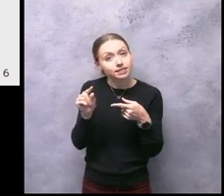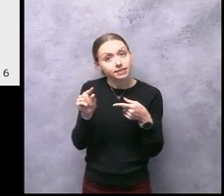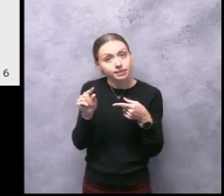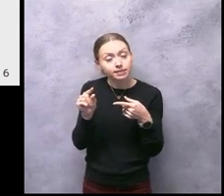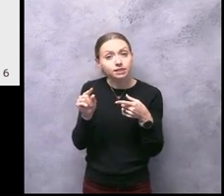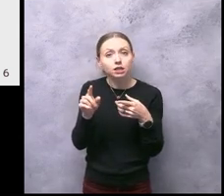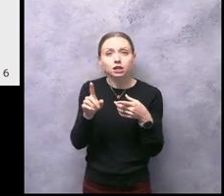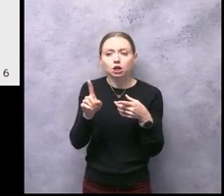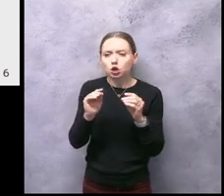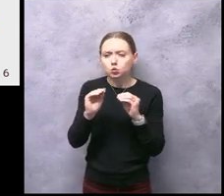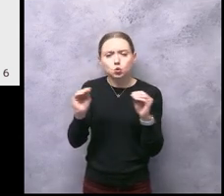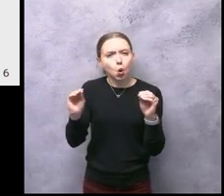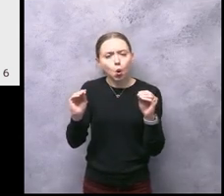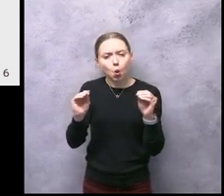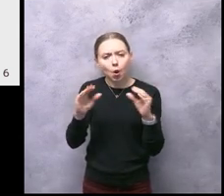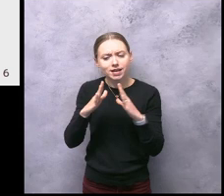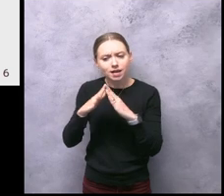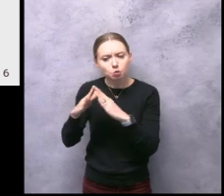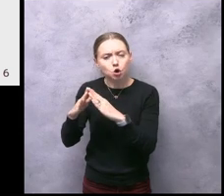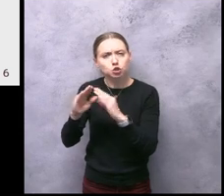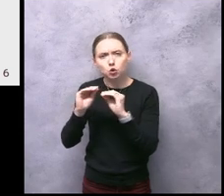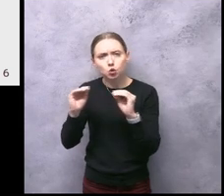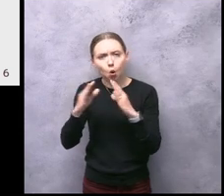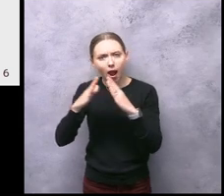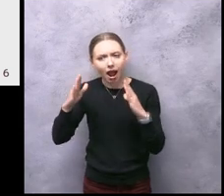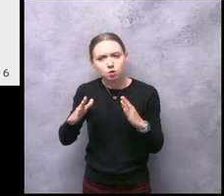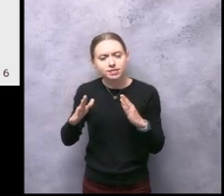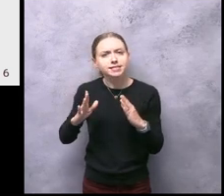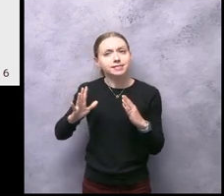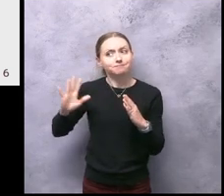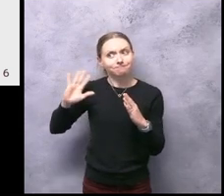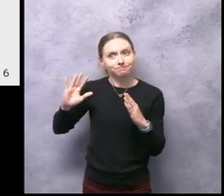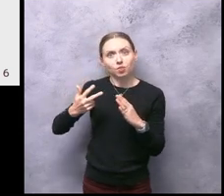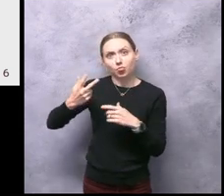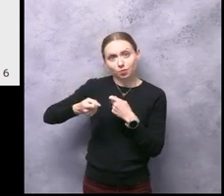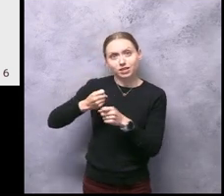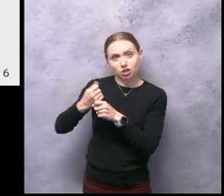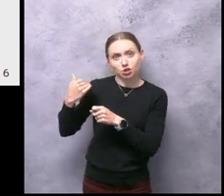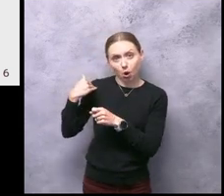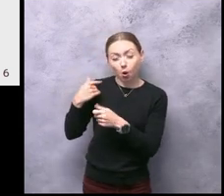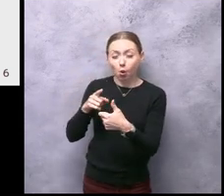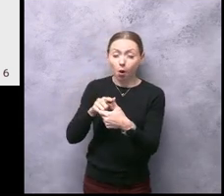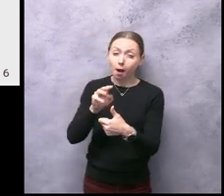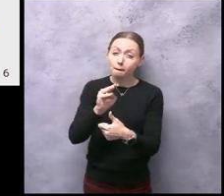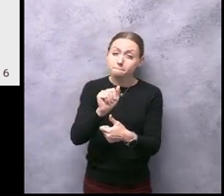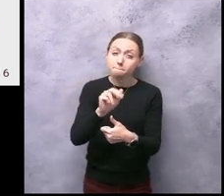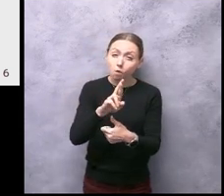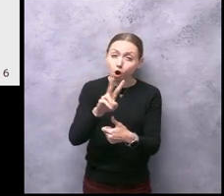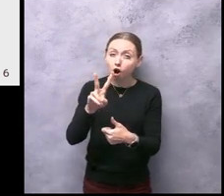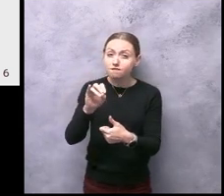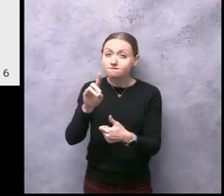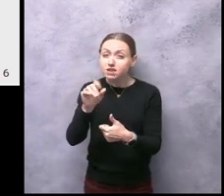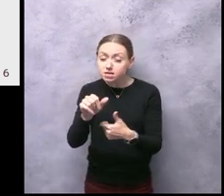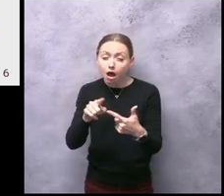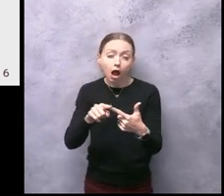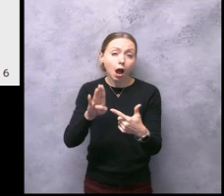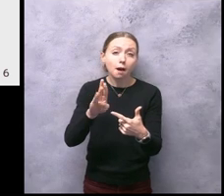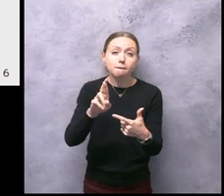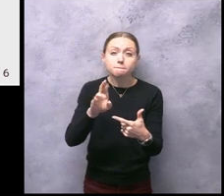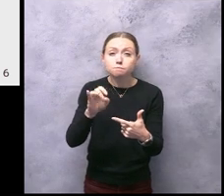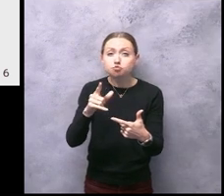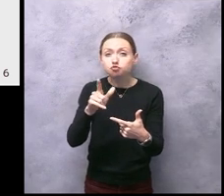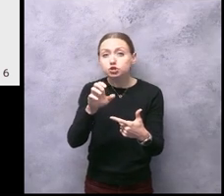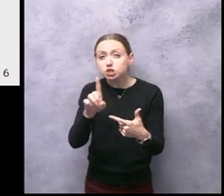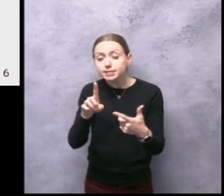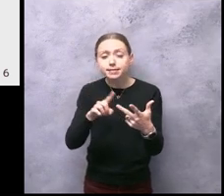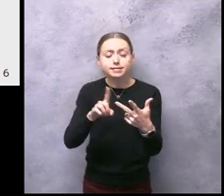neighborhoods, no houses existed 3 years ago. So examples are Marvita and the new sections of Bridgeland and Dunham Point, for example.